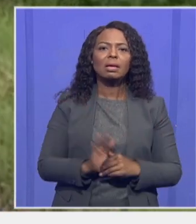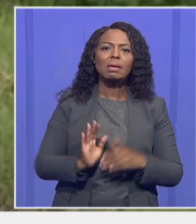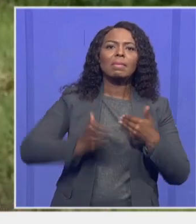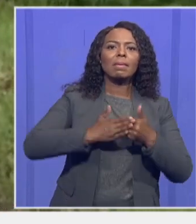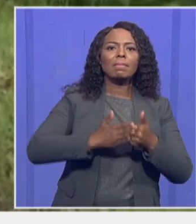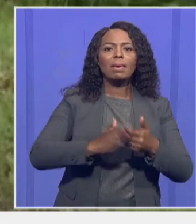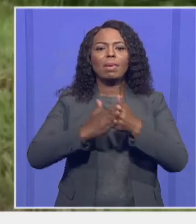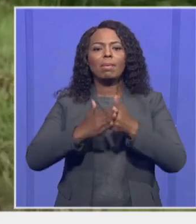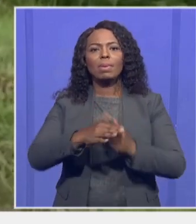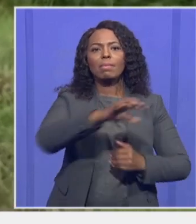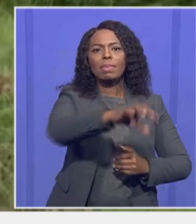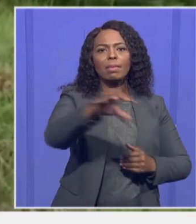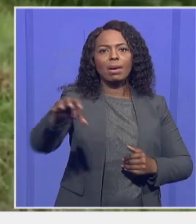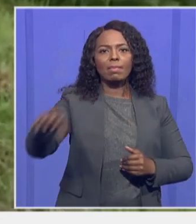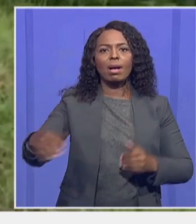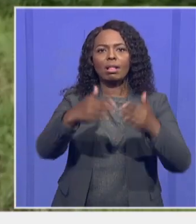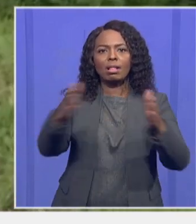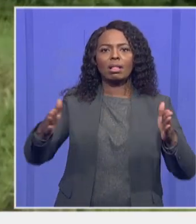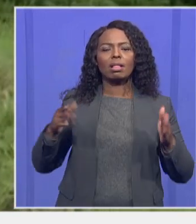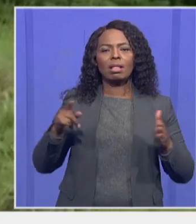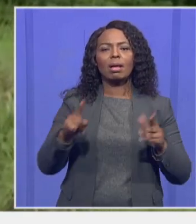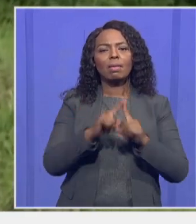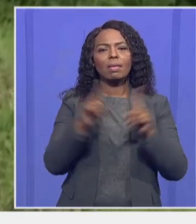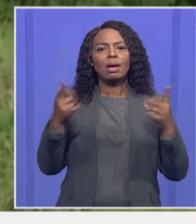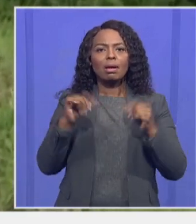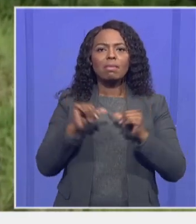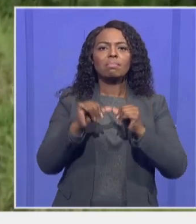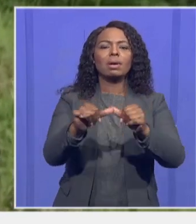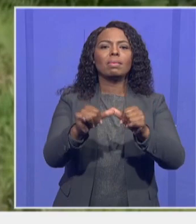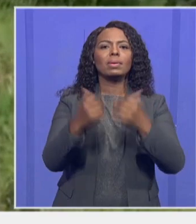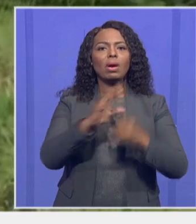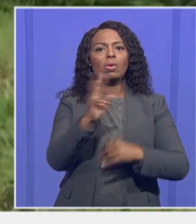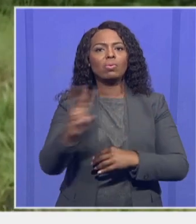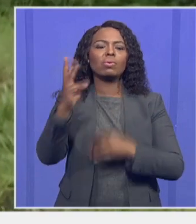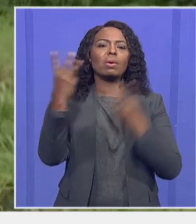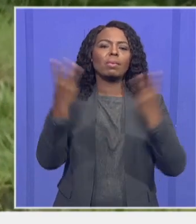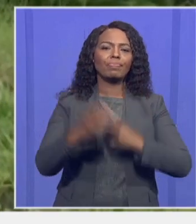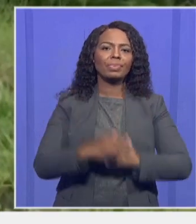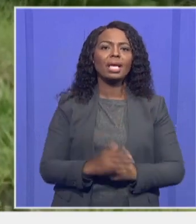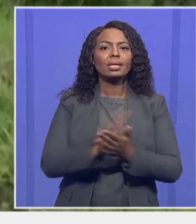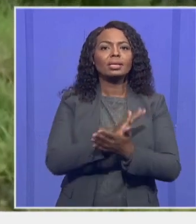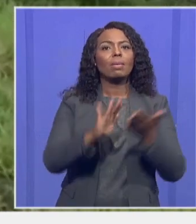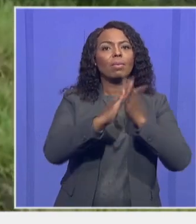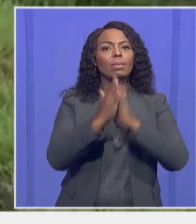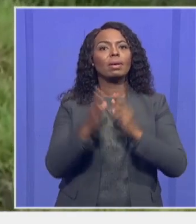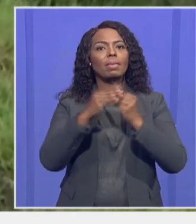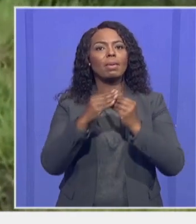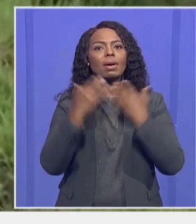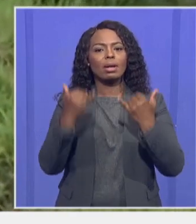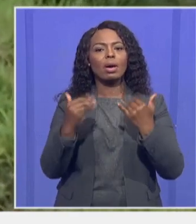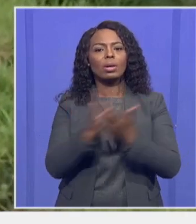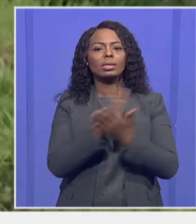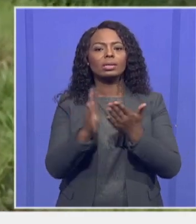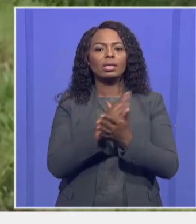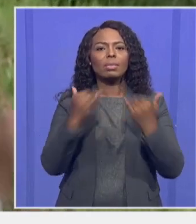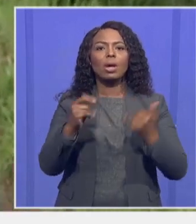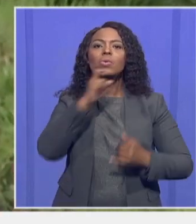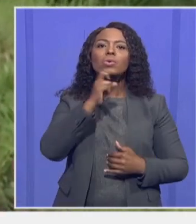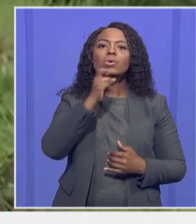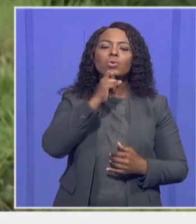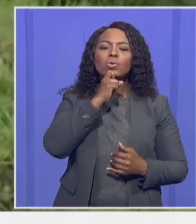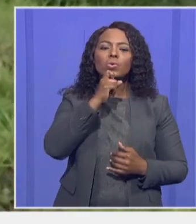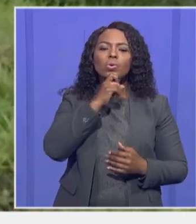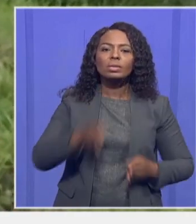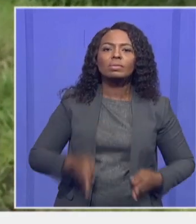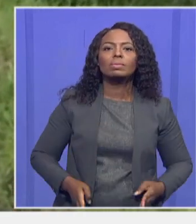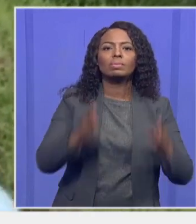bridges are still ongoing, but they keep getting hindered. We also understand that some community members are cut off completely from access to